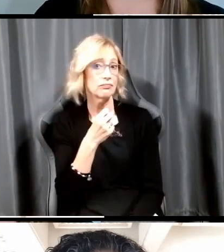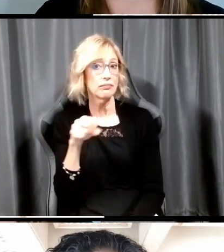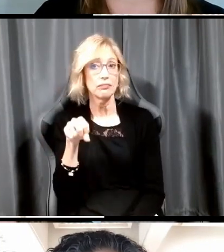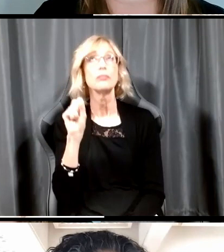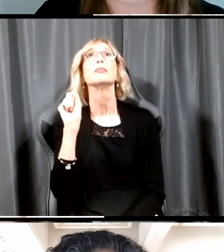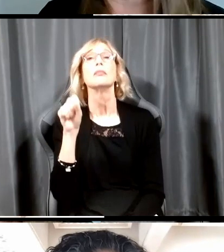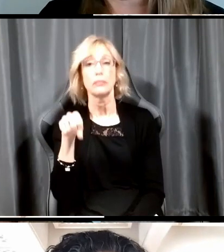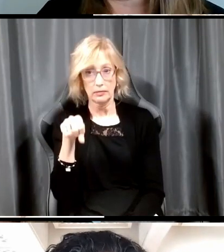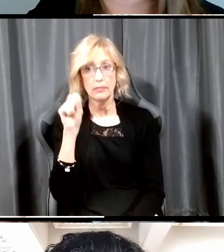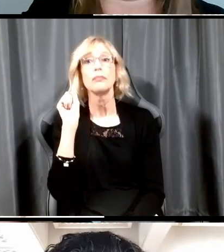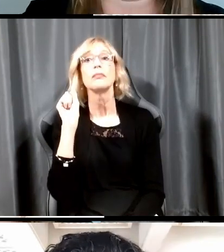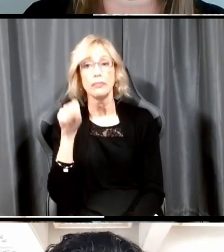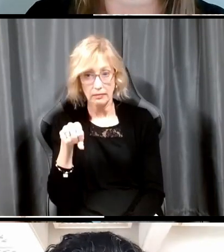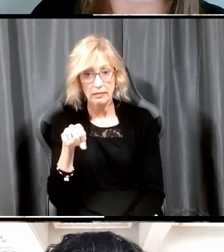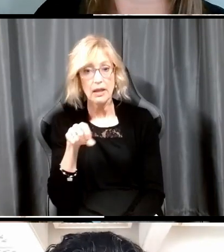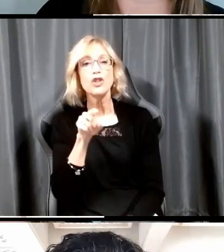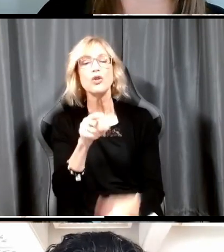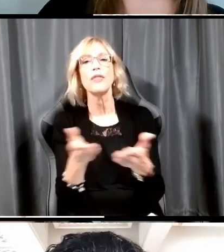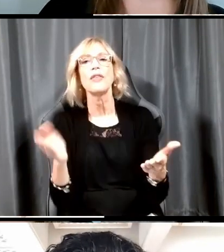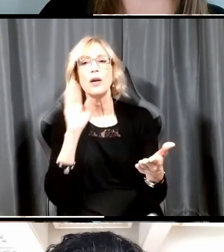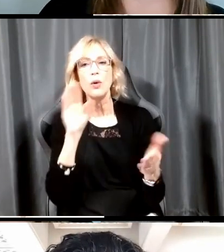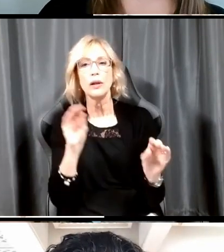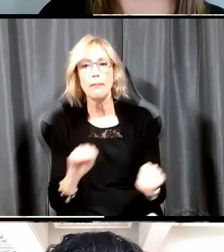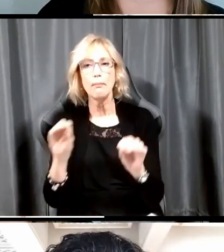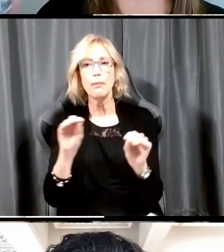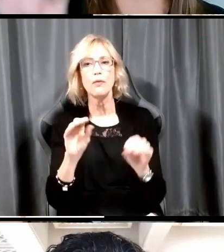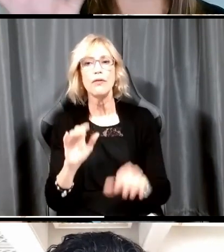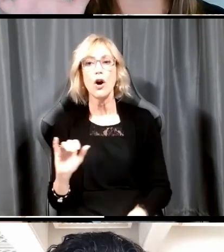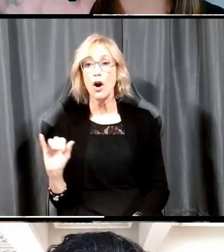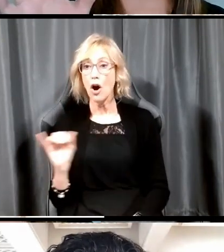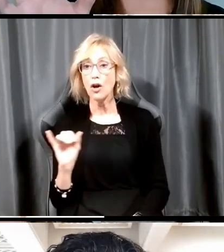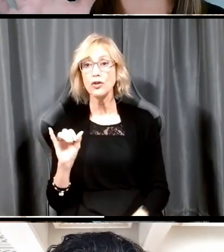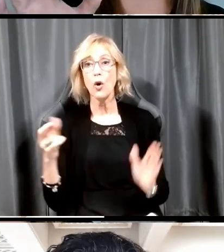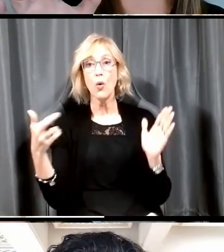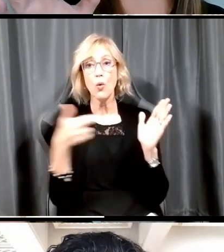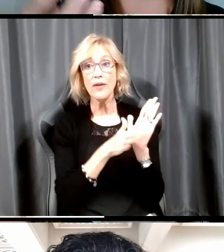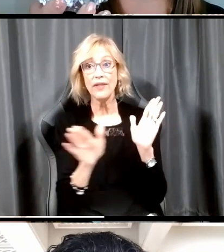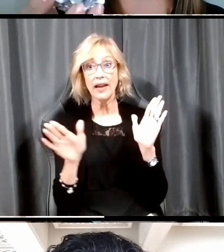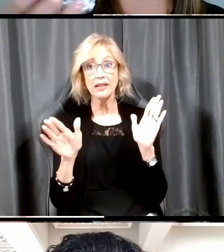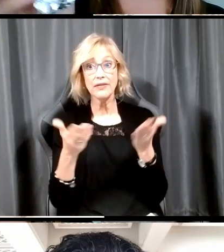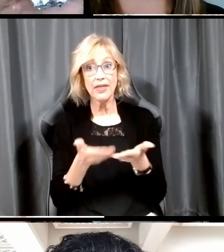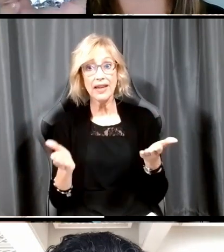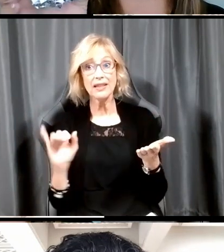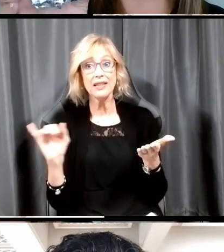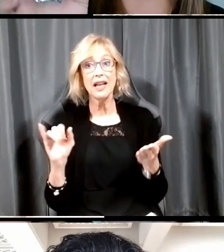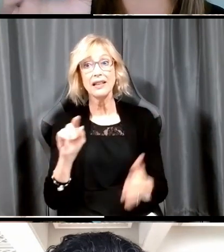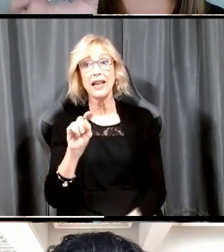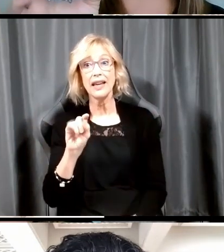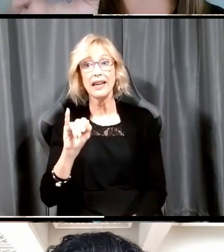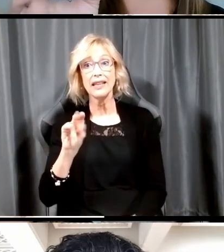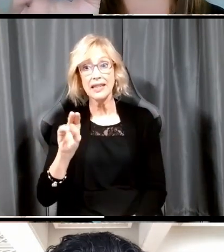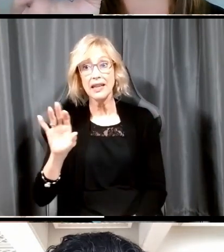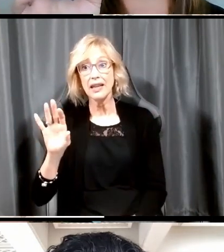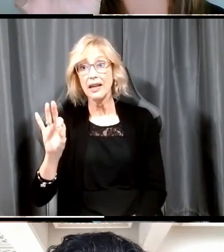to get that object to move. Now, when we think about movement also, like I said, reflective materials such as tinfoil, you